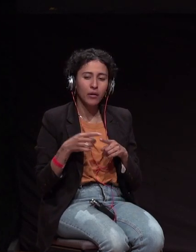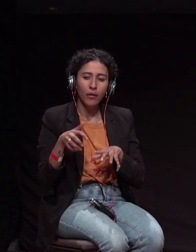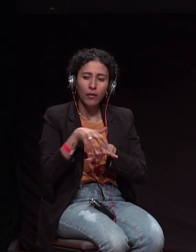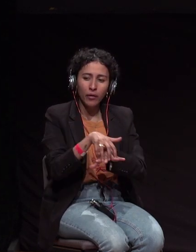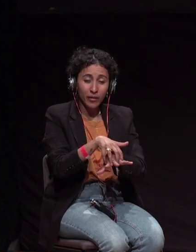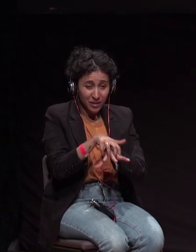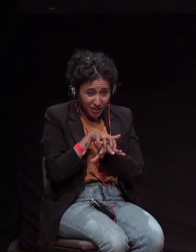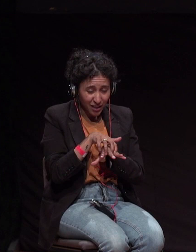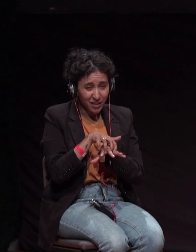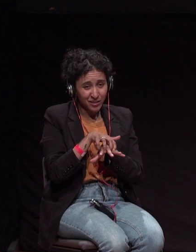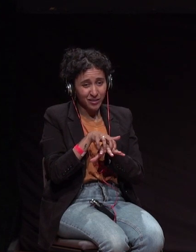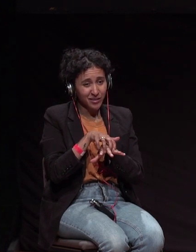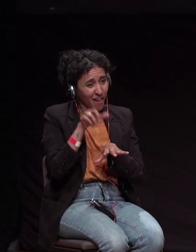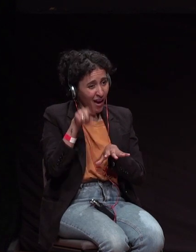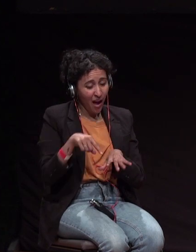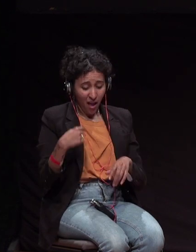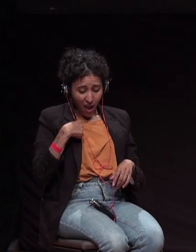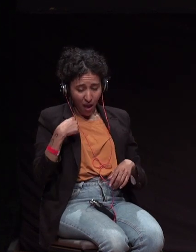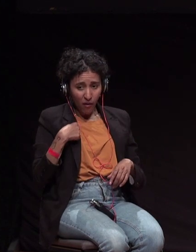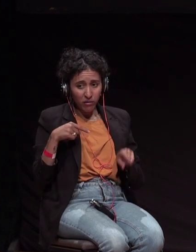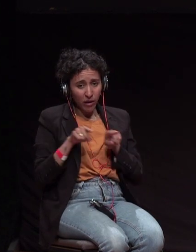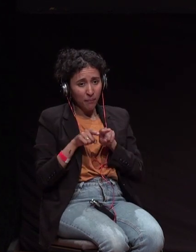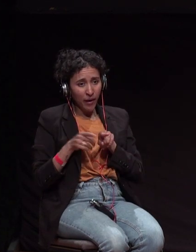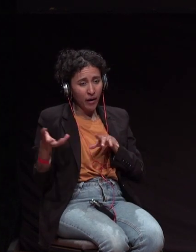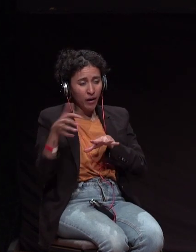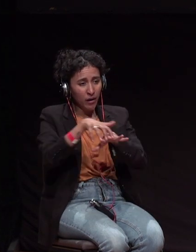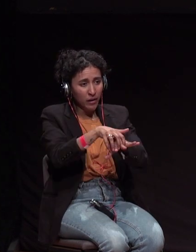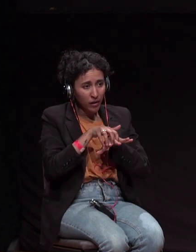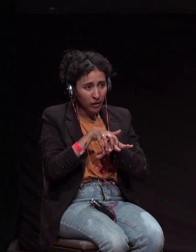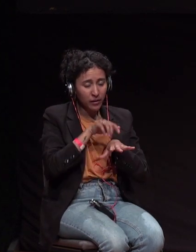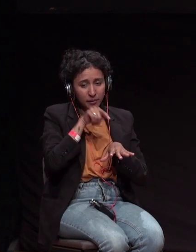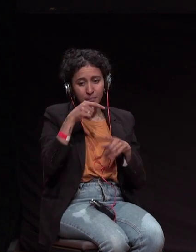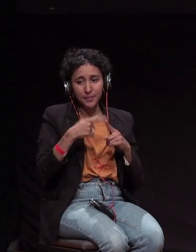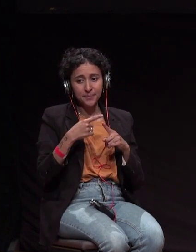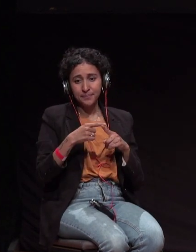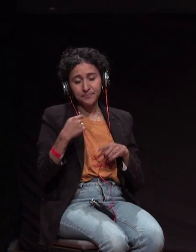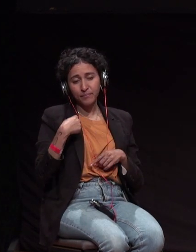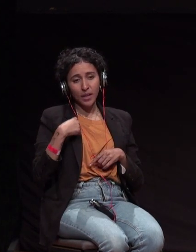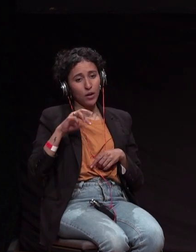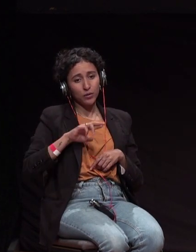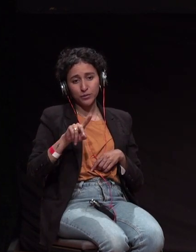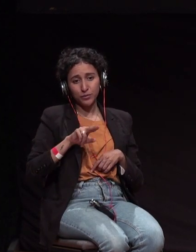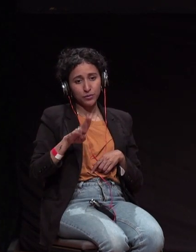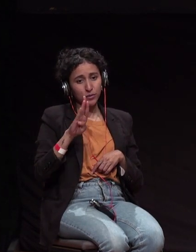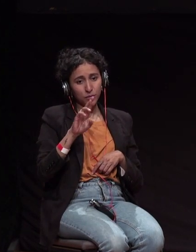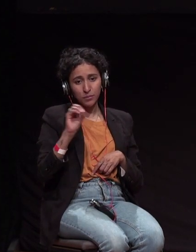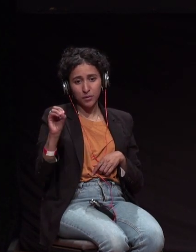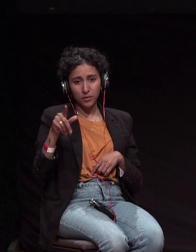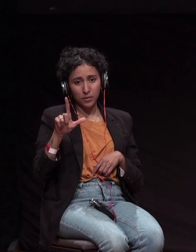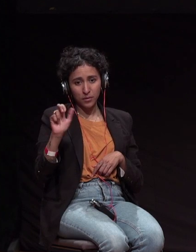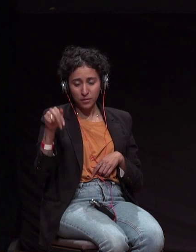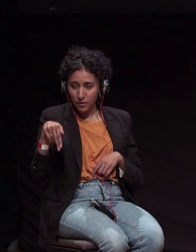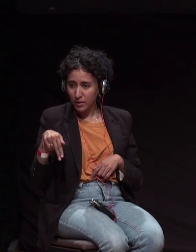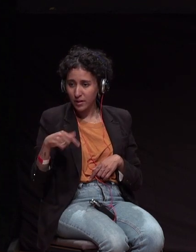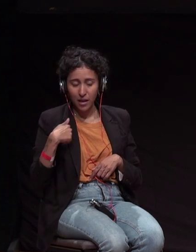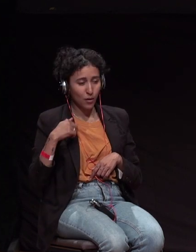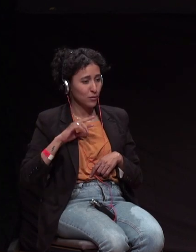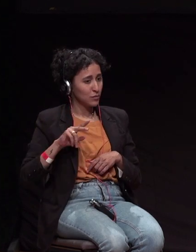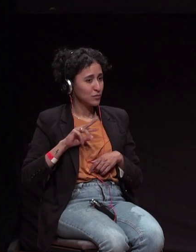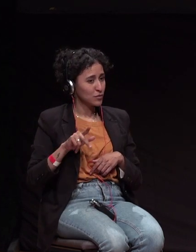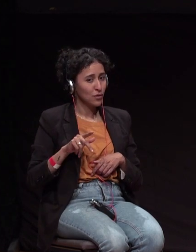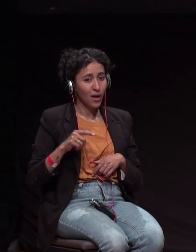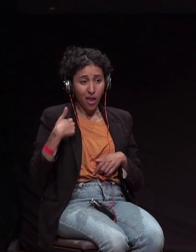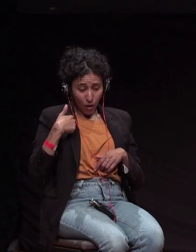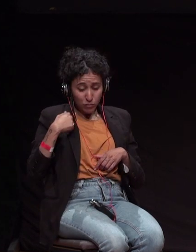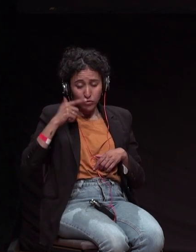Brooklyn. I'm not from there, but I'm also not from Virginia, where I was born. So these are the questions that we really have to ask ourselves in thinking through this, because